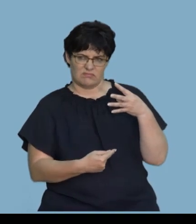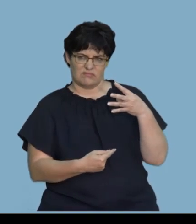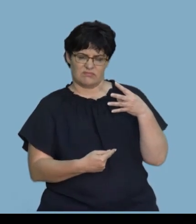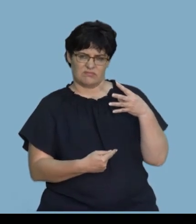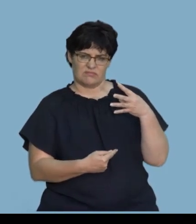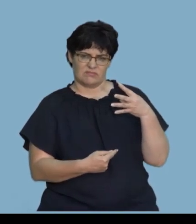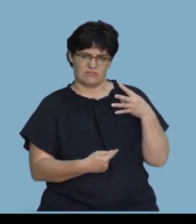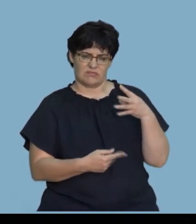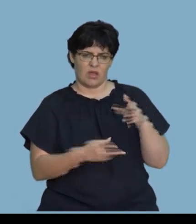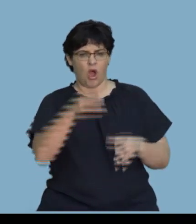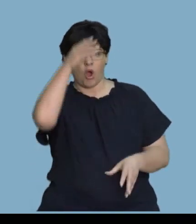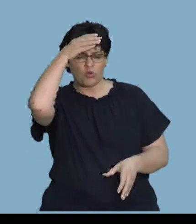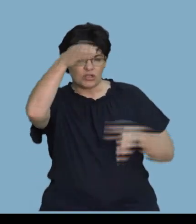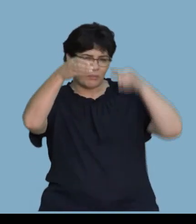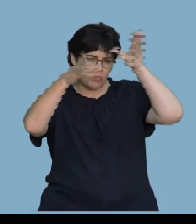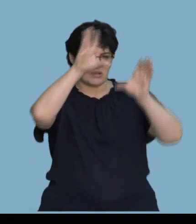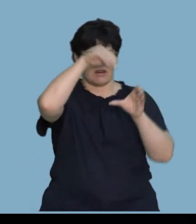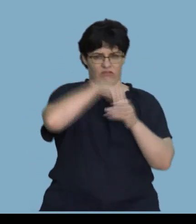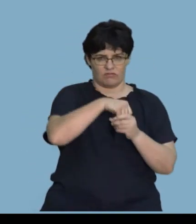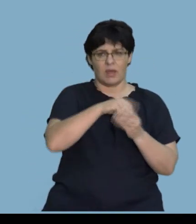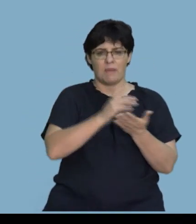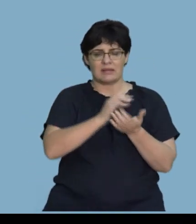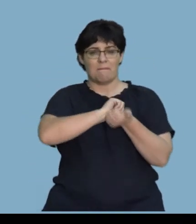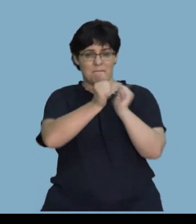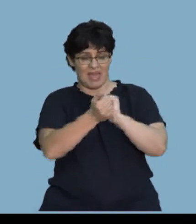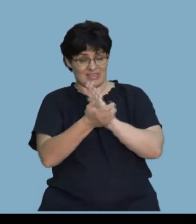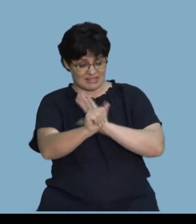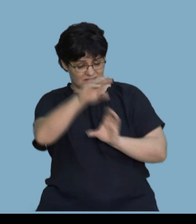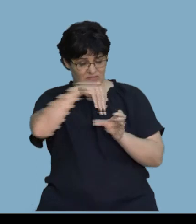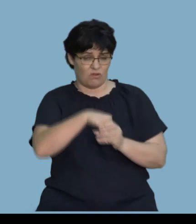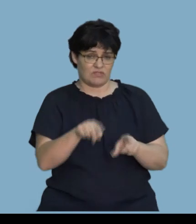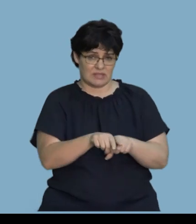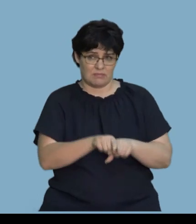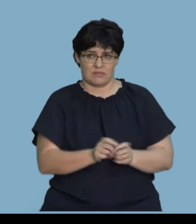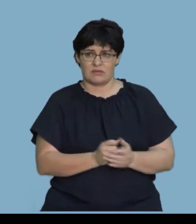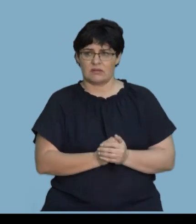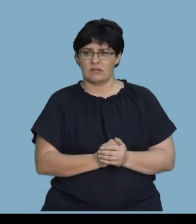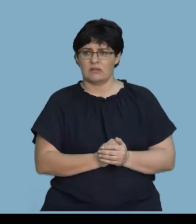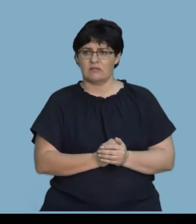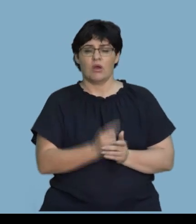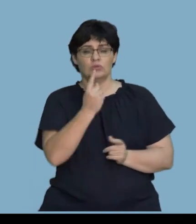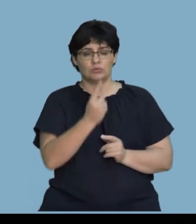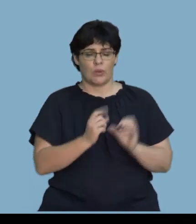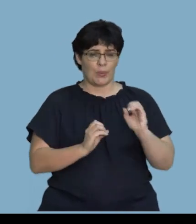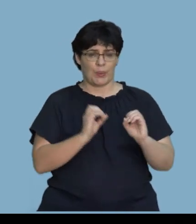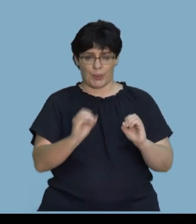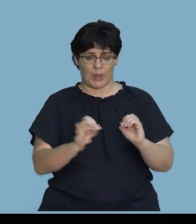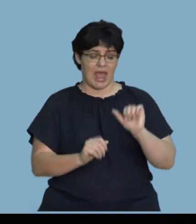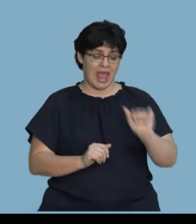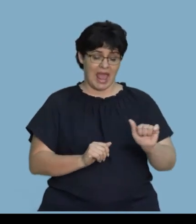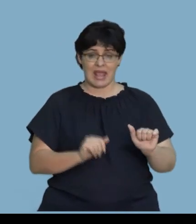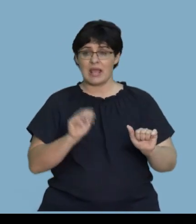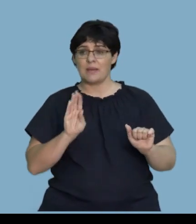concepts altogether, but there's also mathematical skills that are important. Now, two small charge spheres, A and B, on insulated